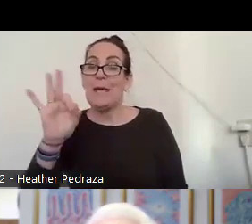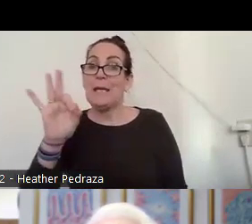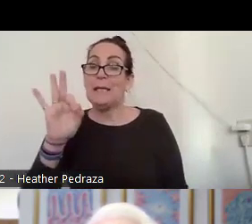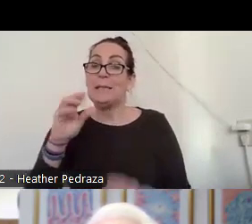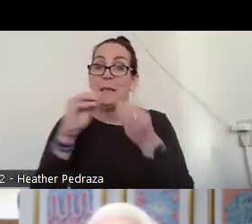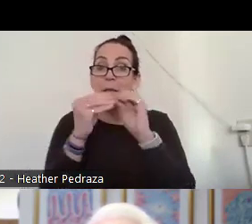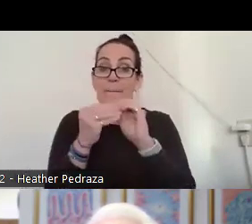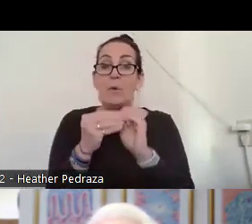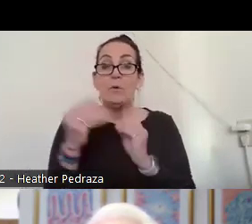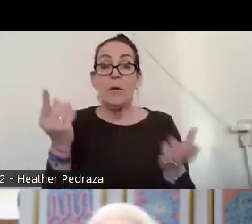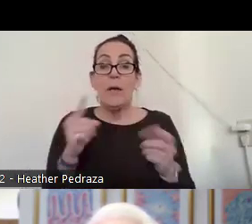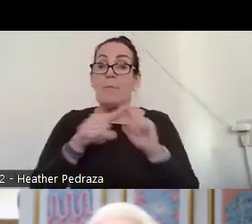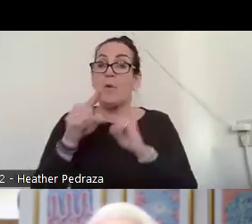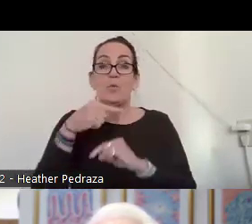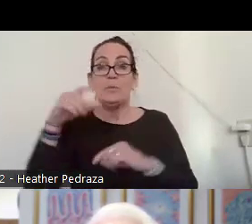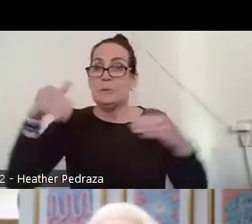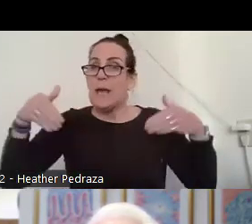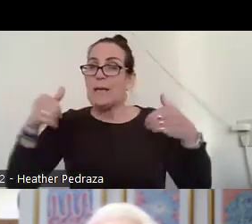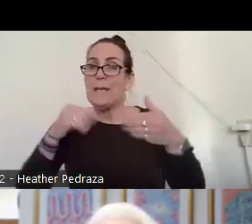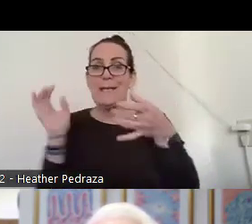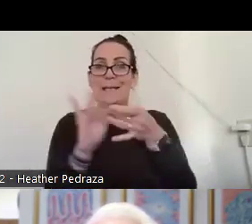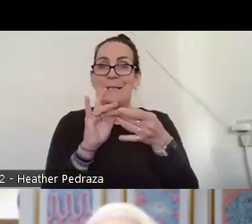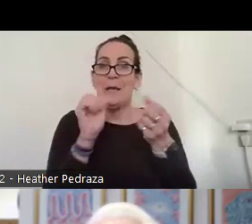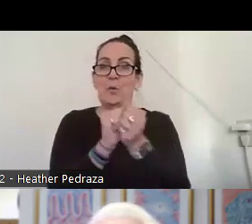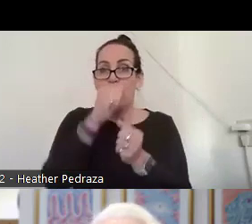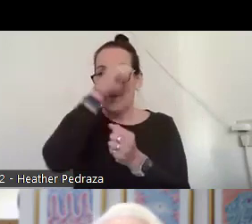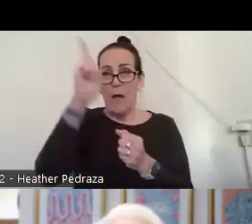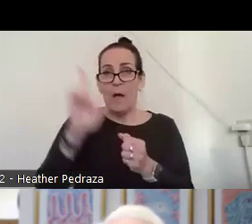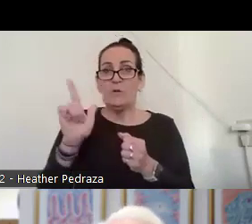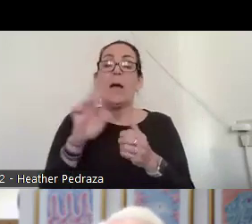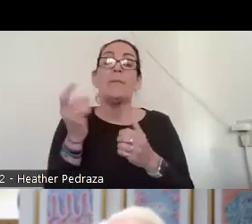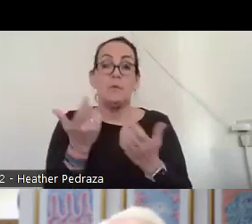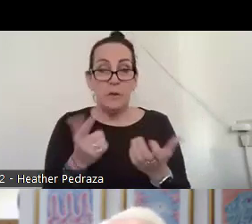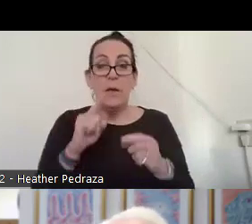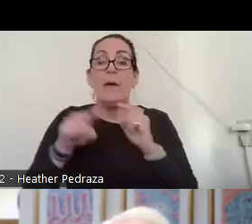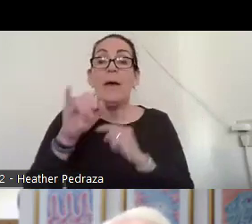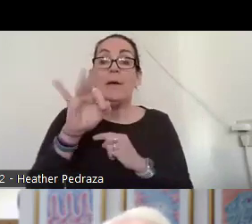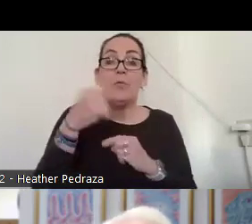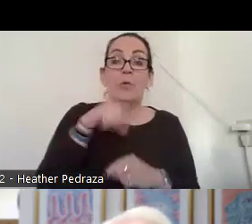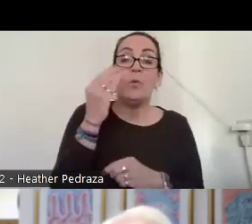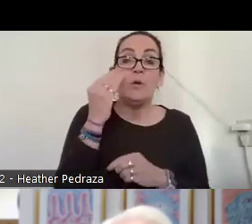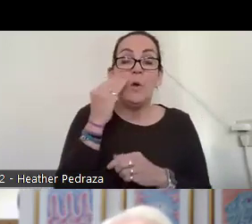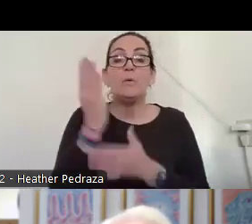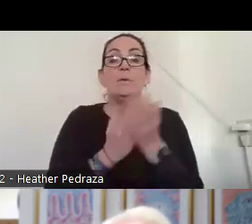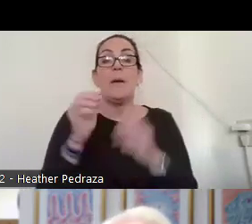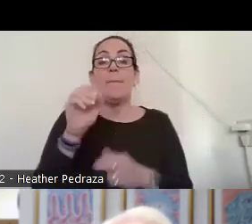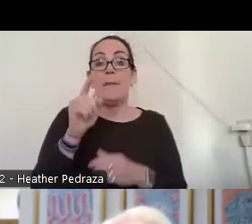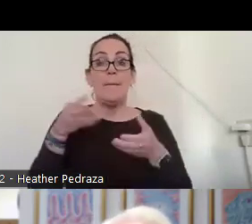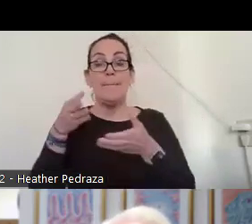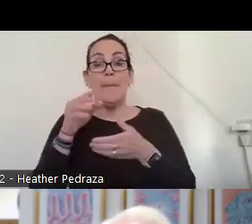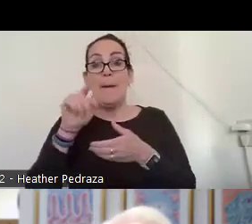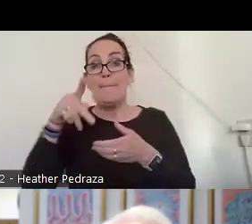to Alzheimer's, So if we know some of the pathways in the middle, like isolation, we're using isolation